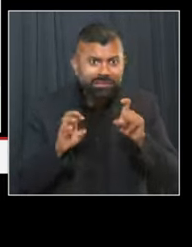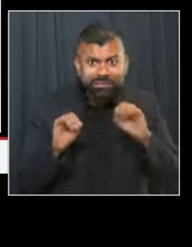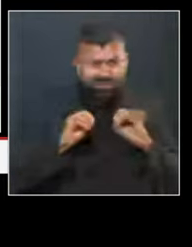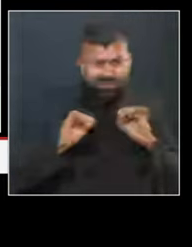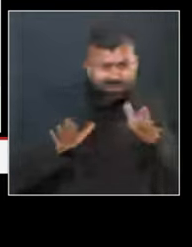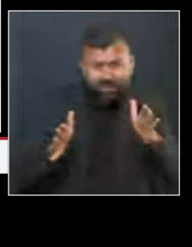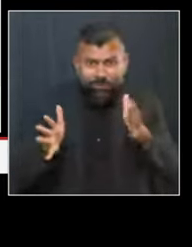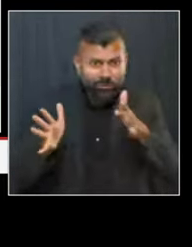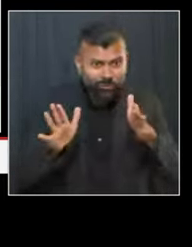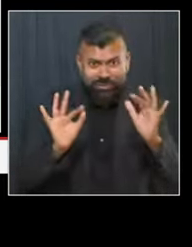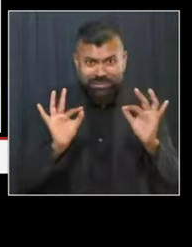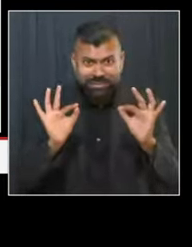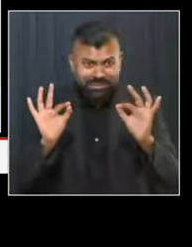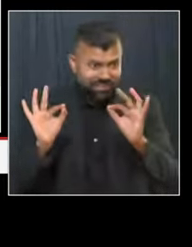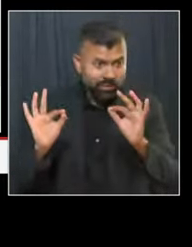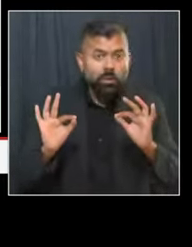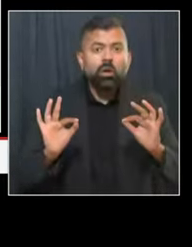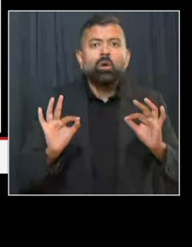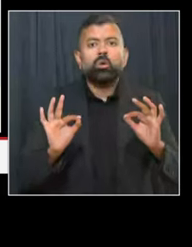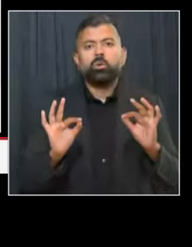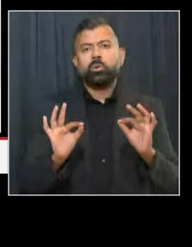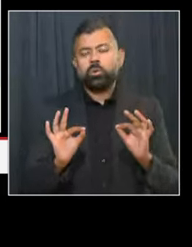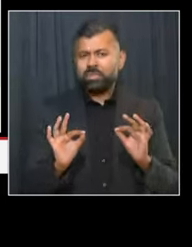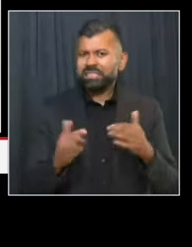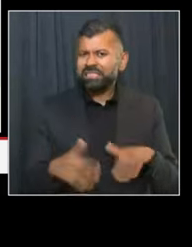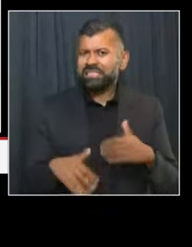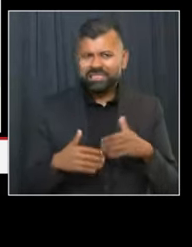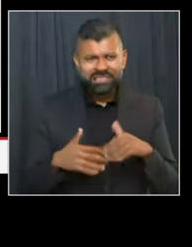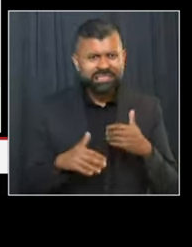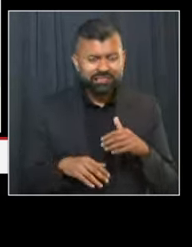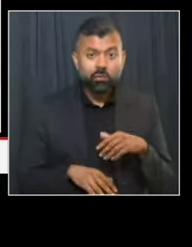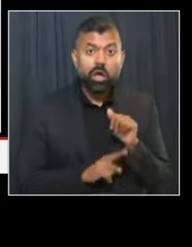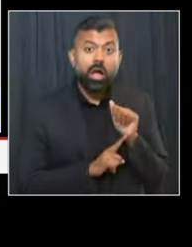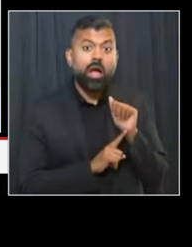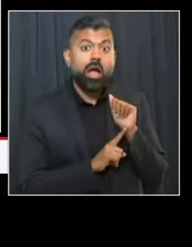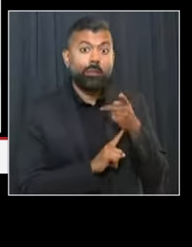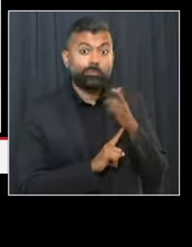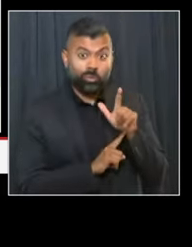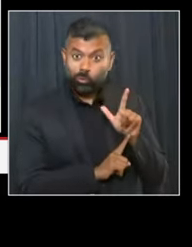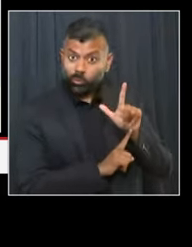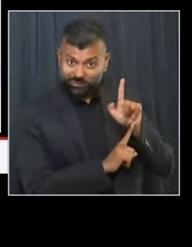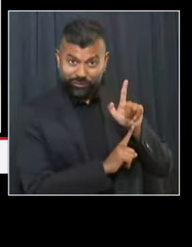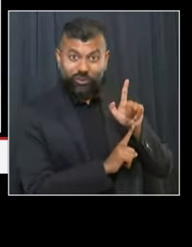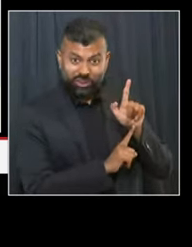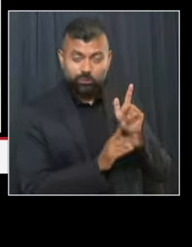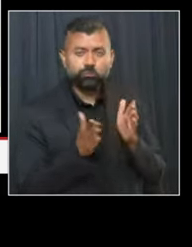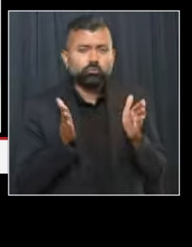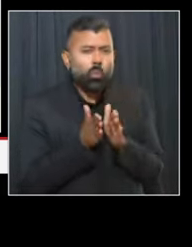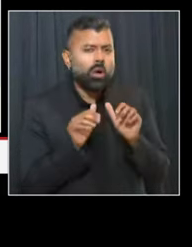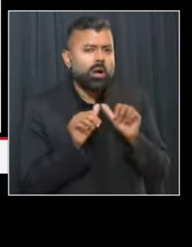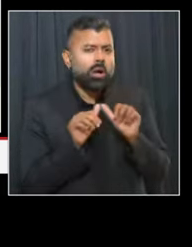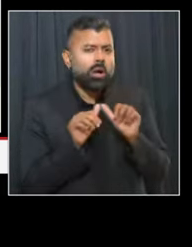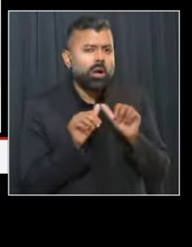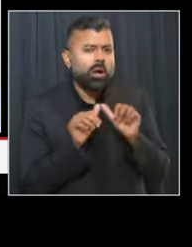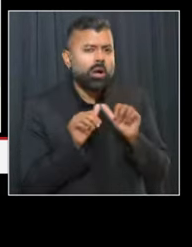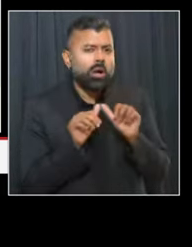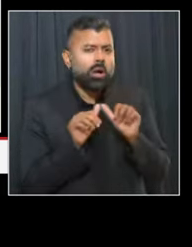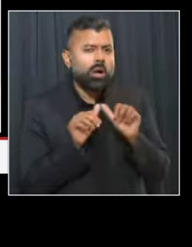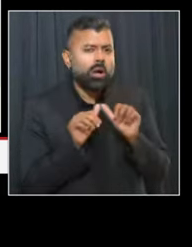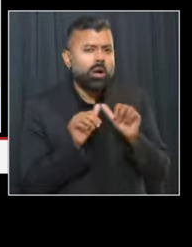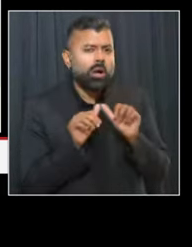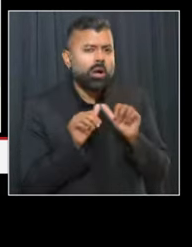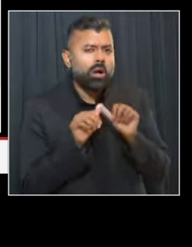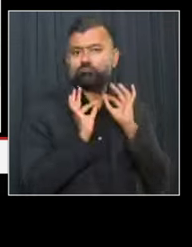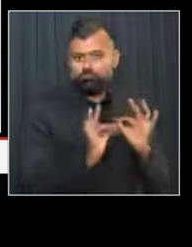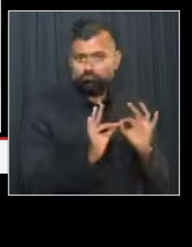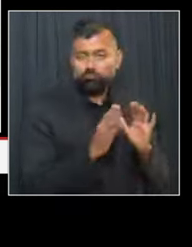days later. Now what this was, if you're in the standpoint of either the budget team or the CFO's budget team, is it is spreadsheets with